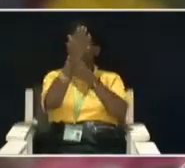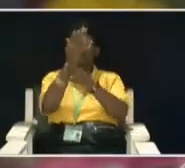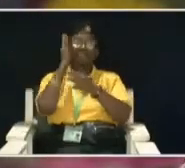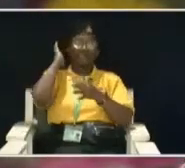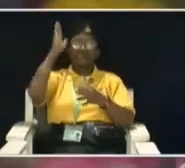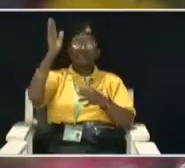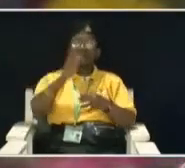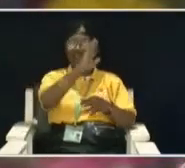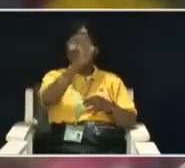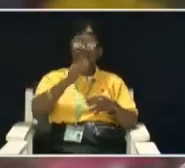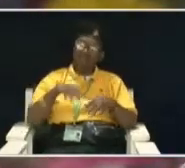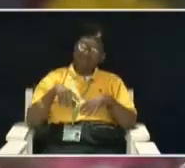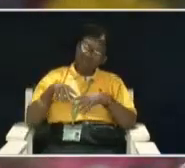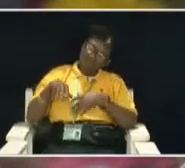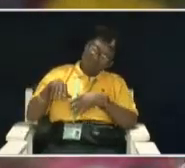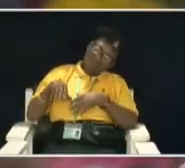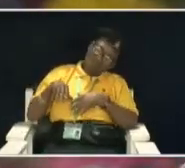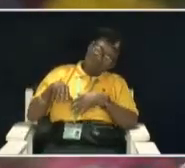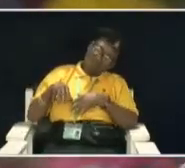6.